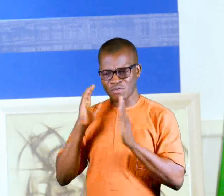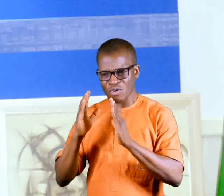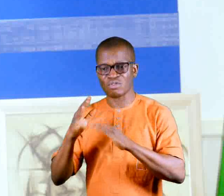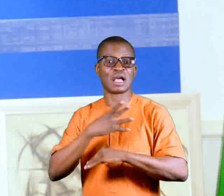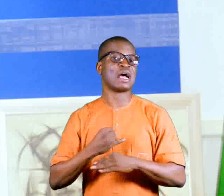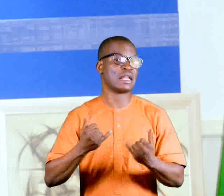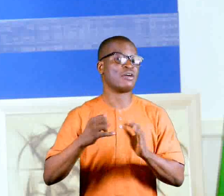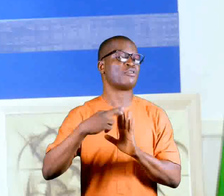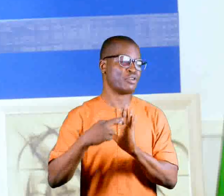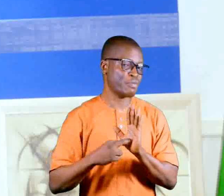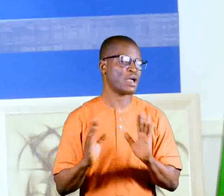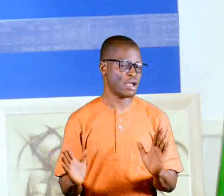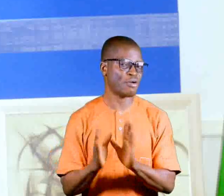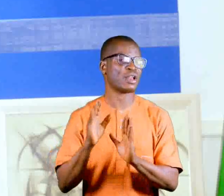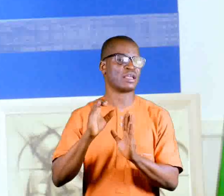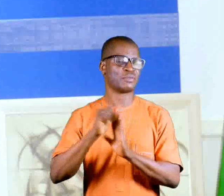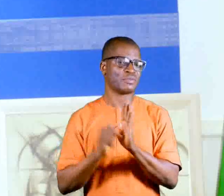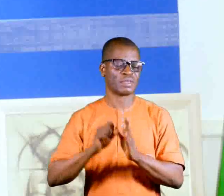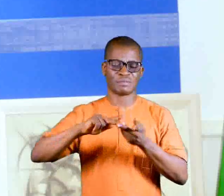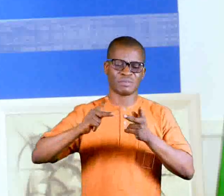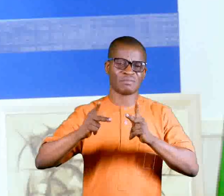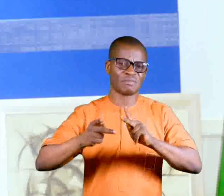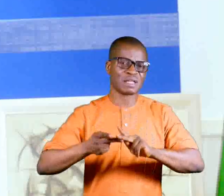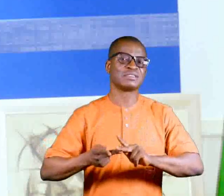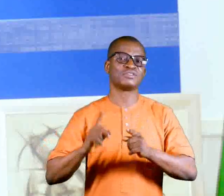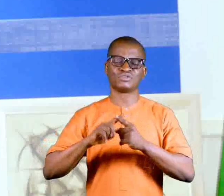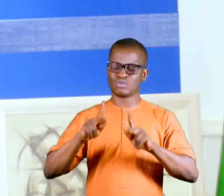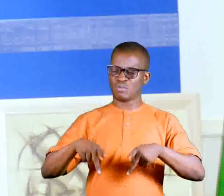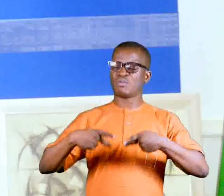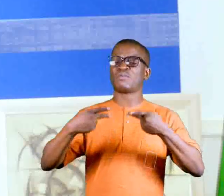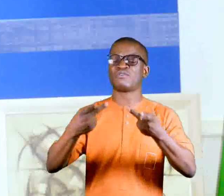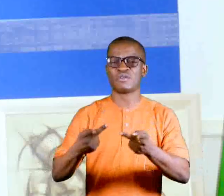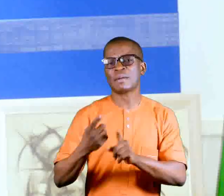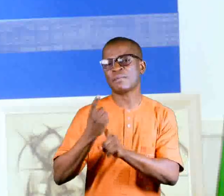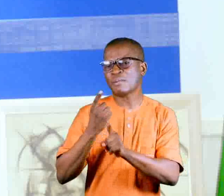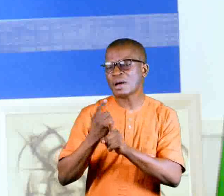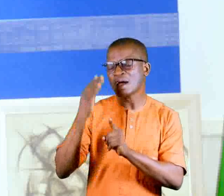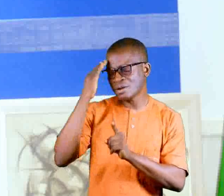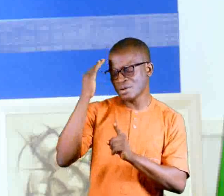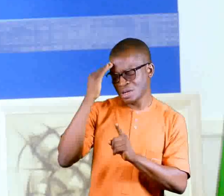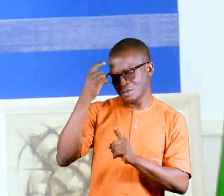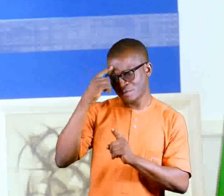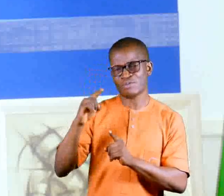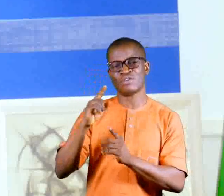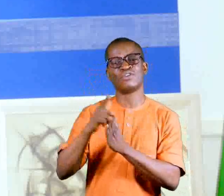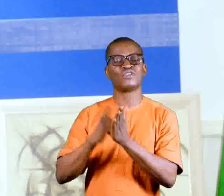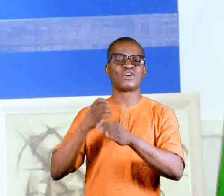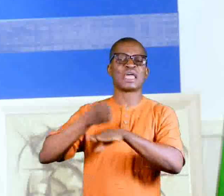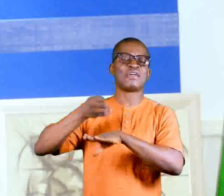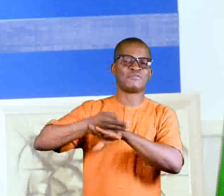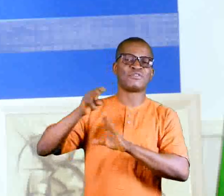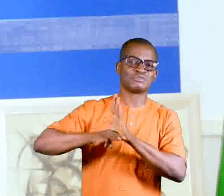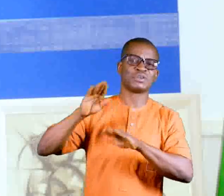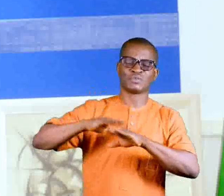the report also encouraged that state parties are able to provide up-to-date knowledge for law enforcement